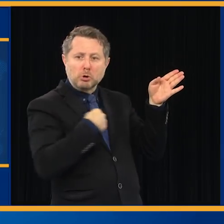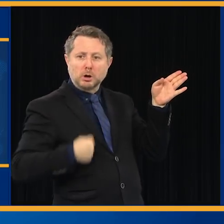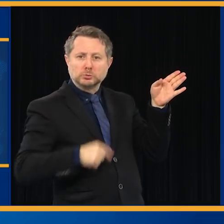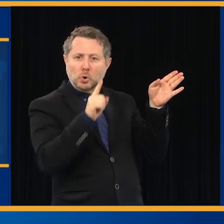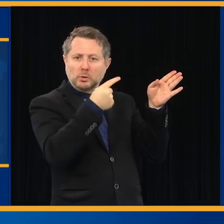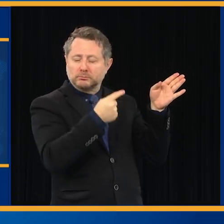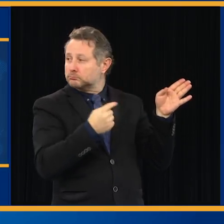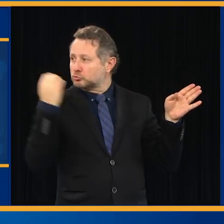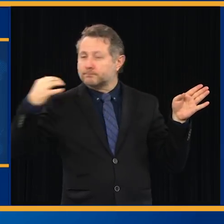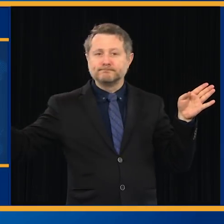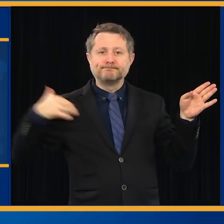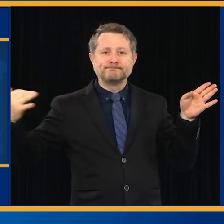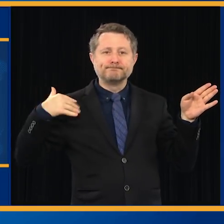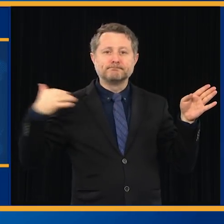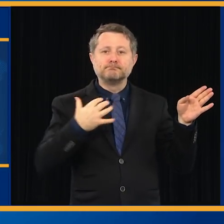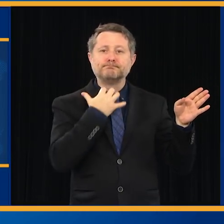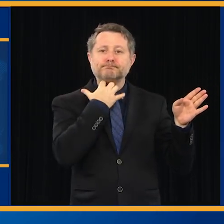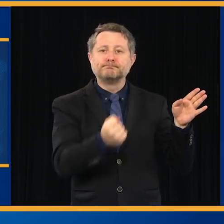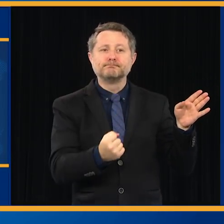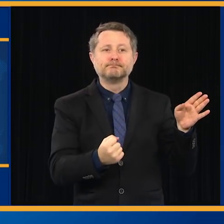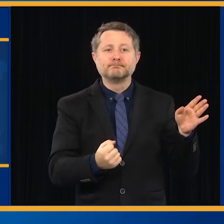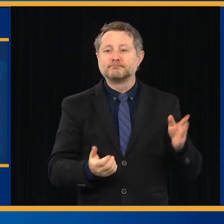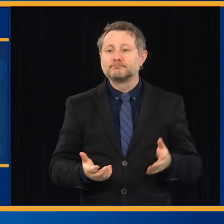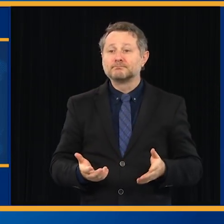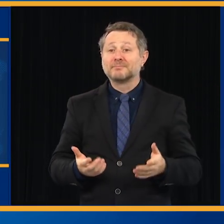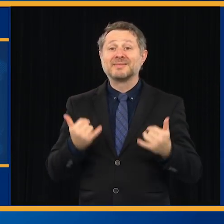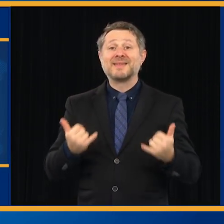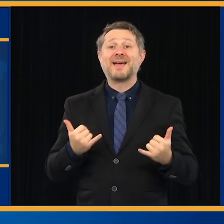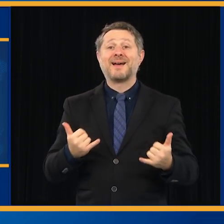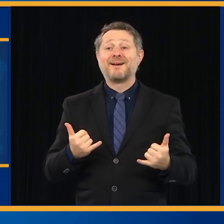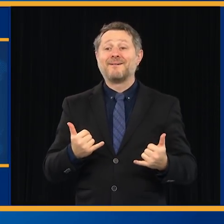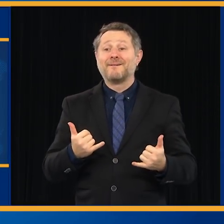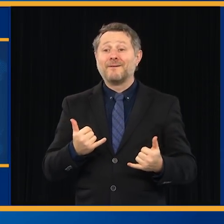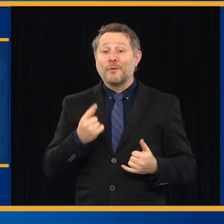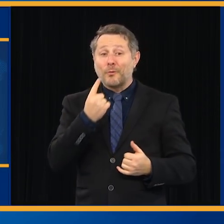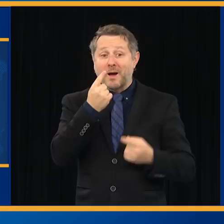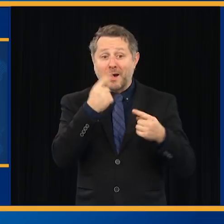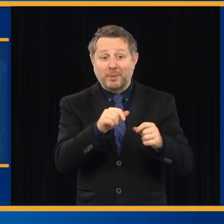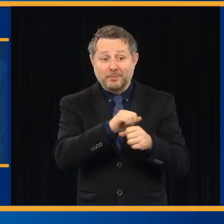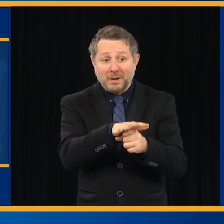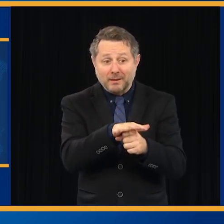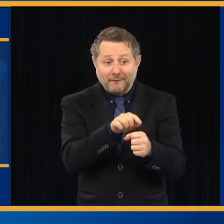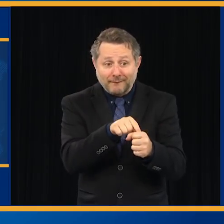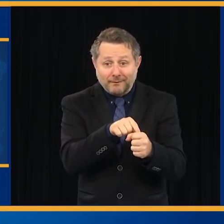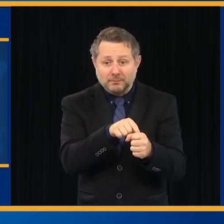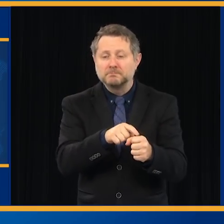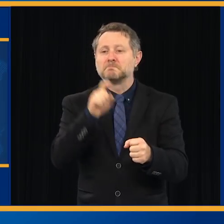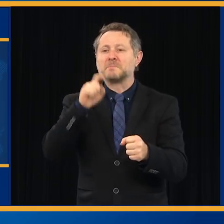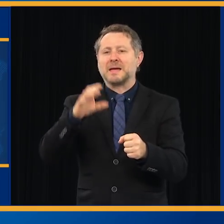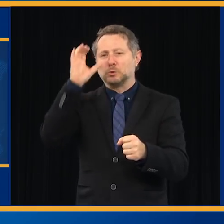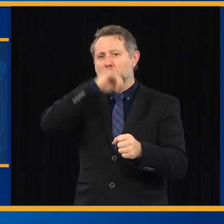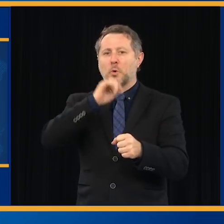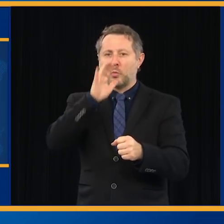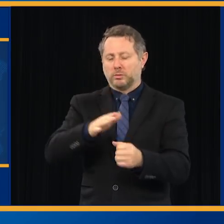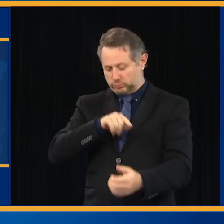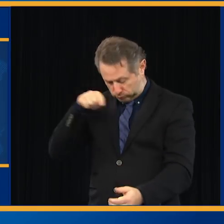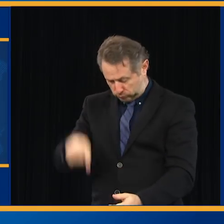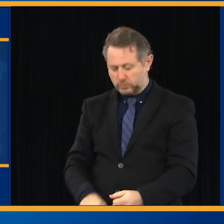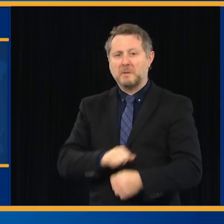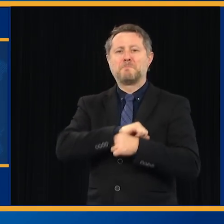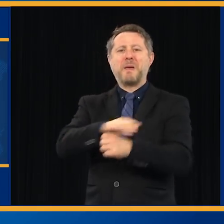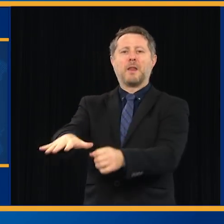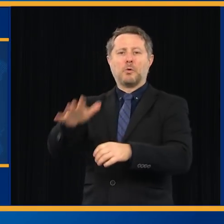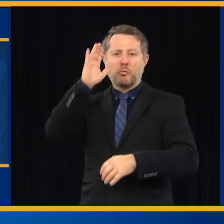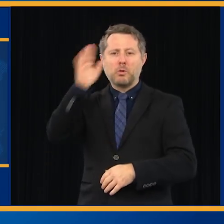must consider an outbreak anywhere is an outbreak everywhere. A.J. Parkinson. And I think those are words